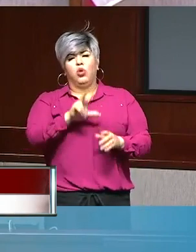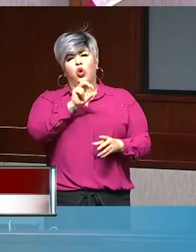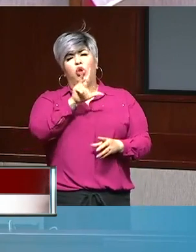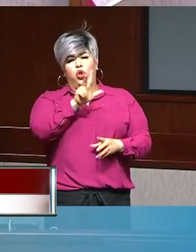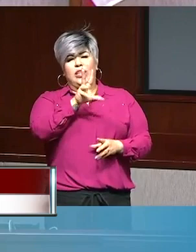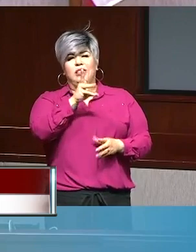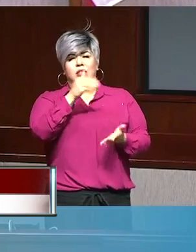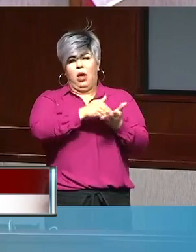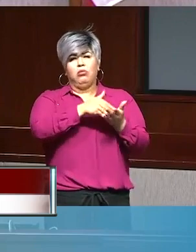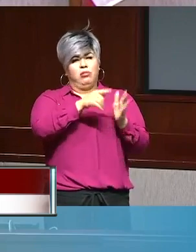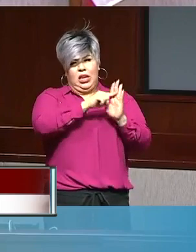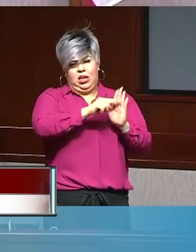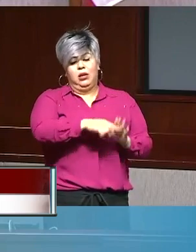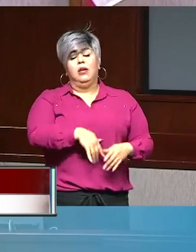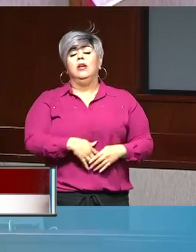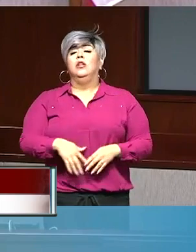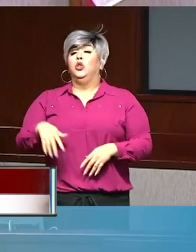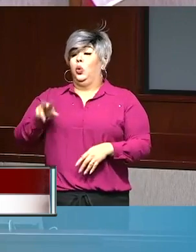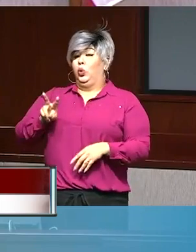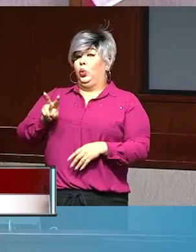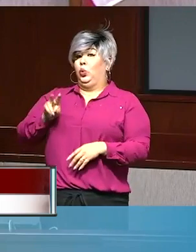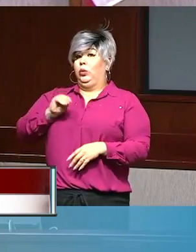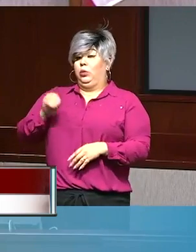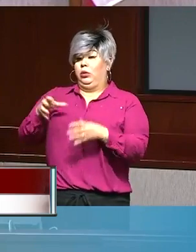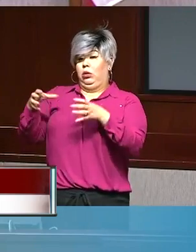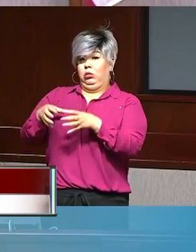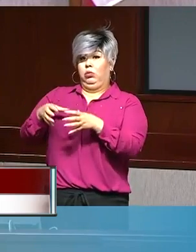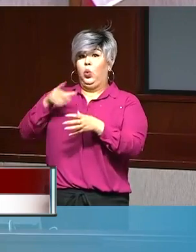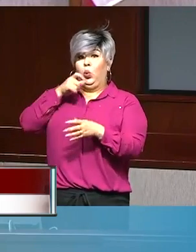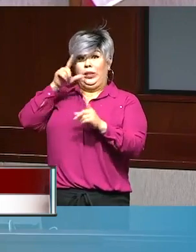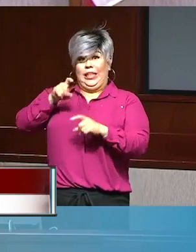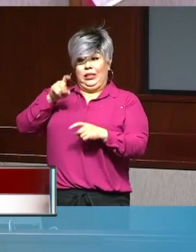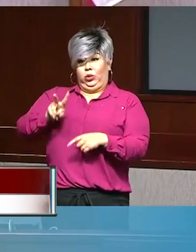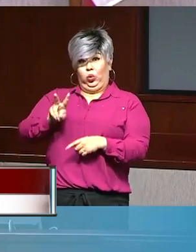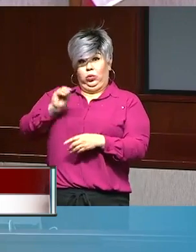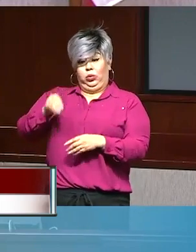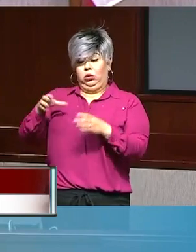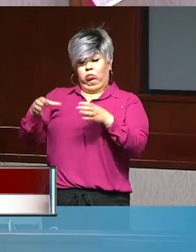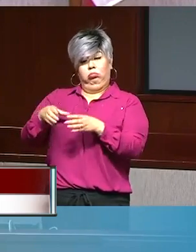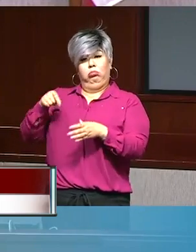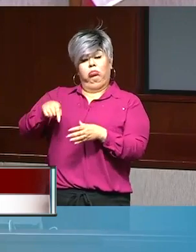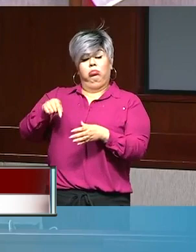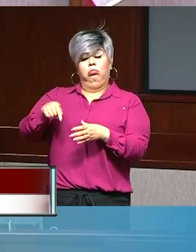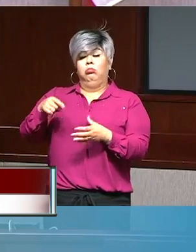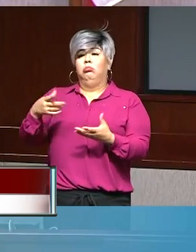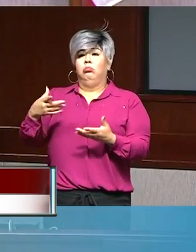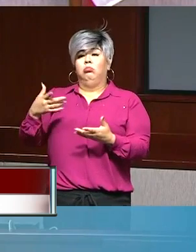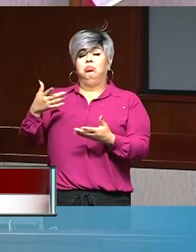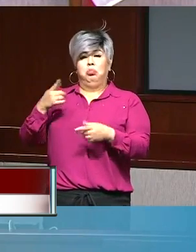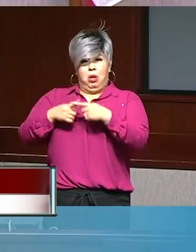of 777 or 2% of those total tests. And we've got